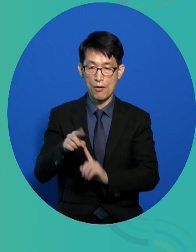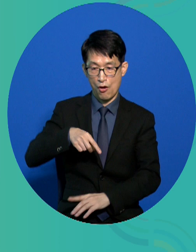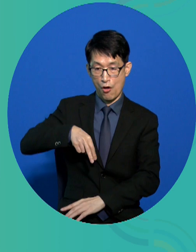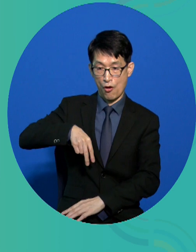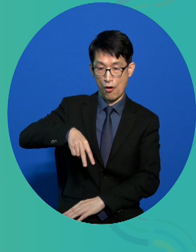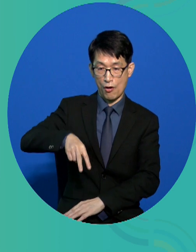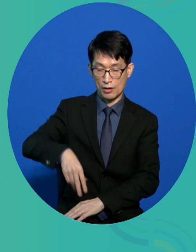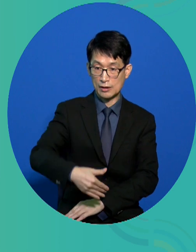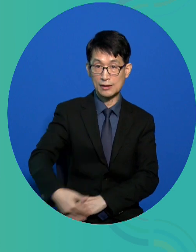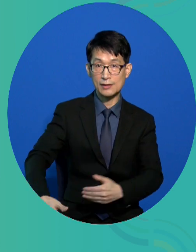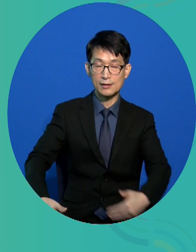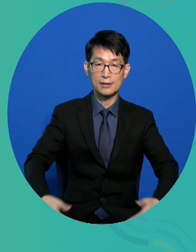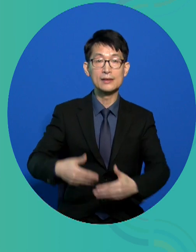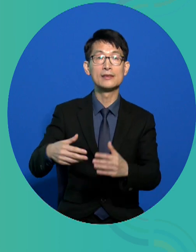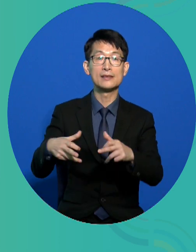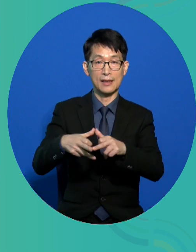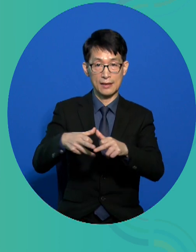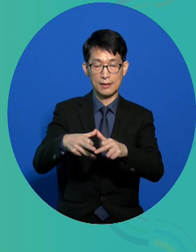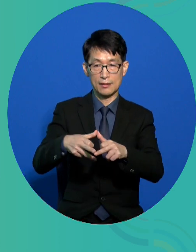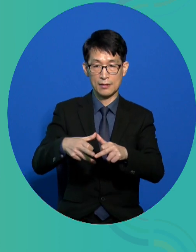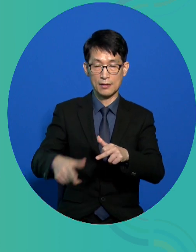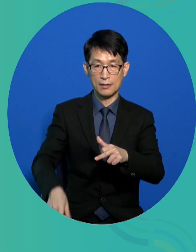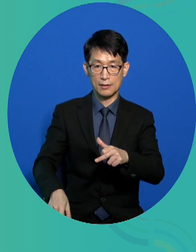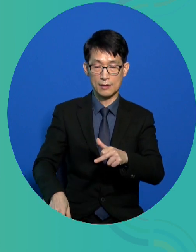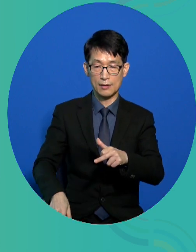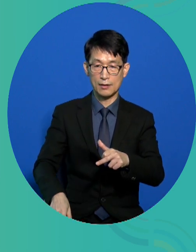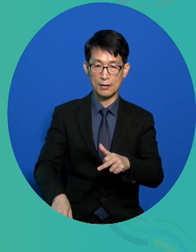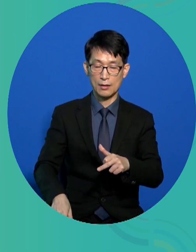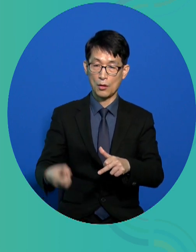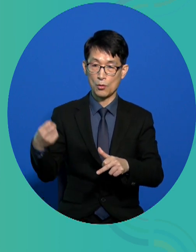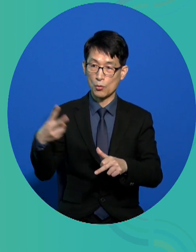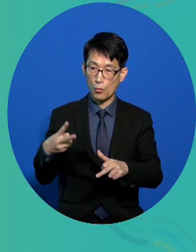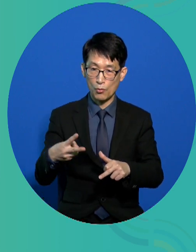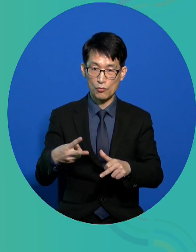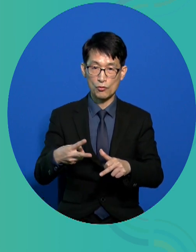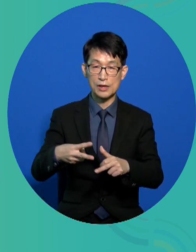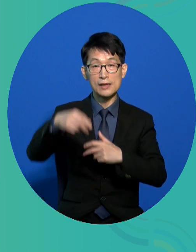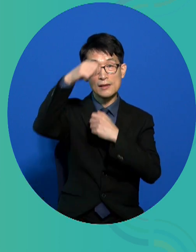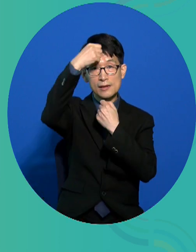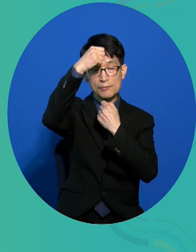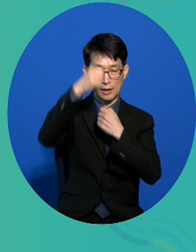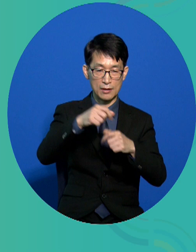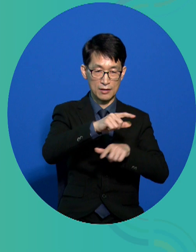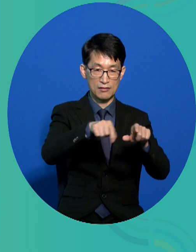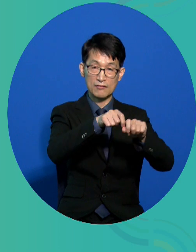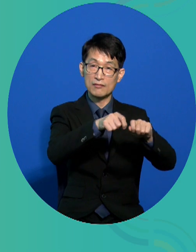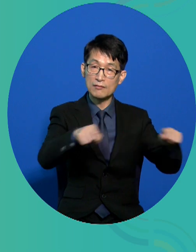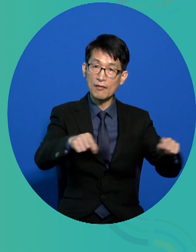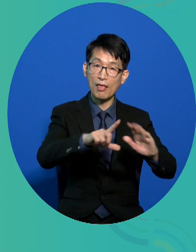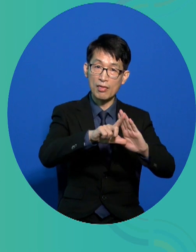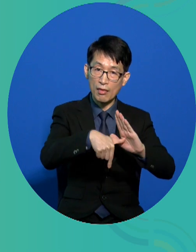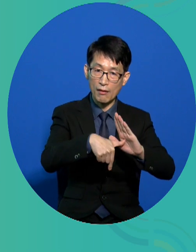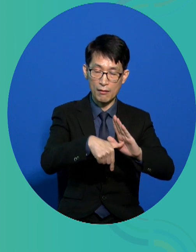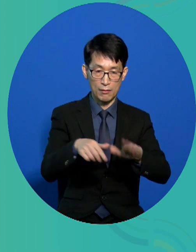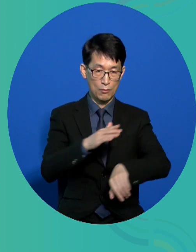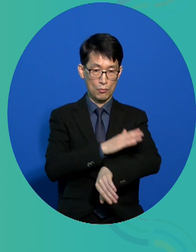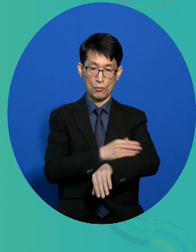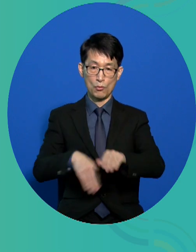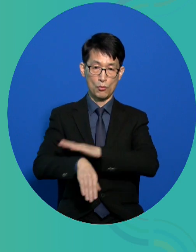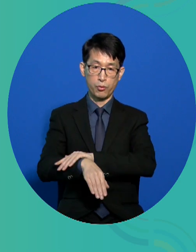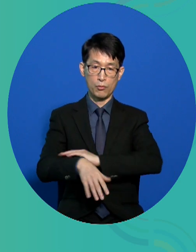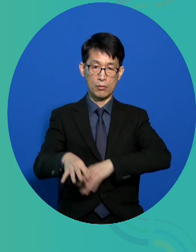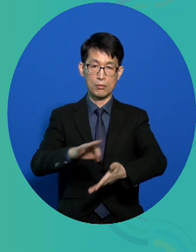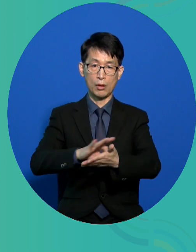to ensure that the wearer doesn't easily fall. So when they are using their smartphones, tying their shoestrings,